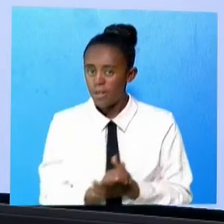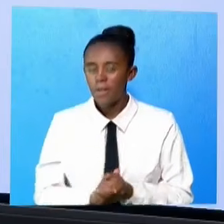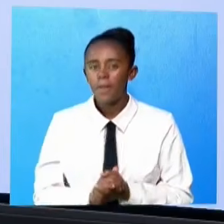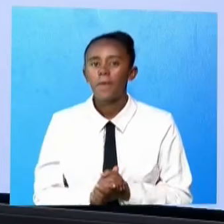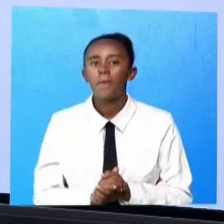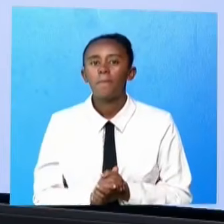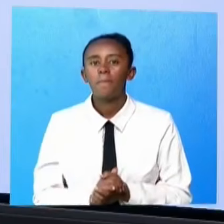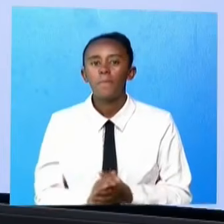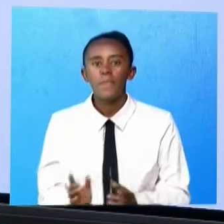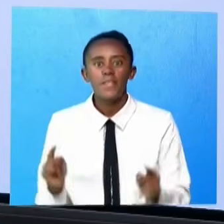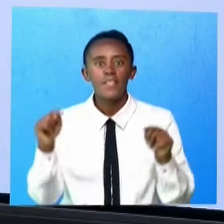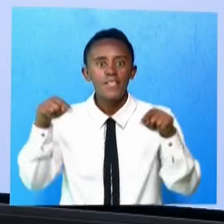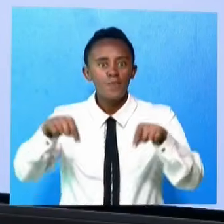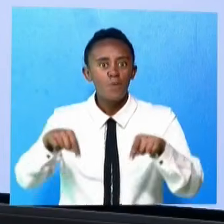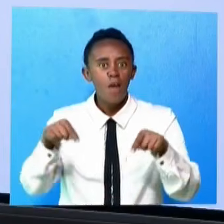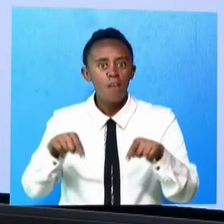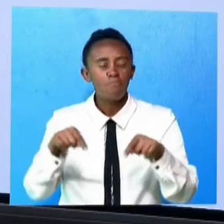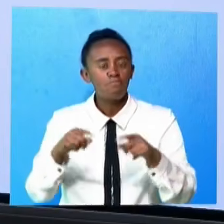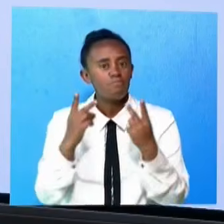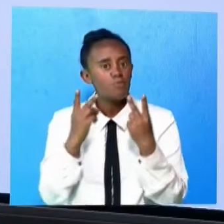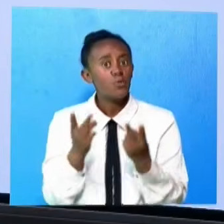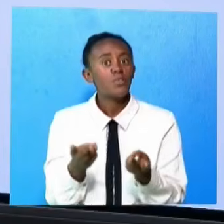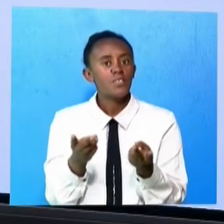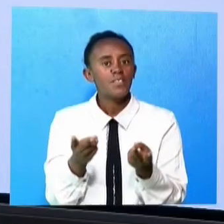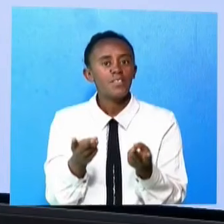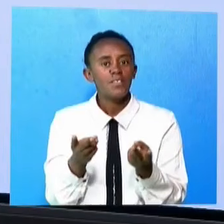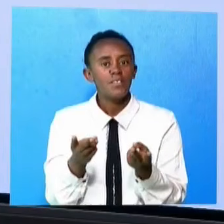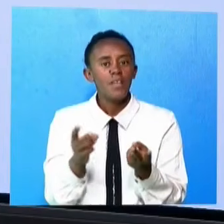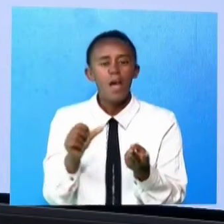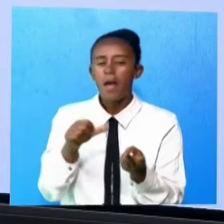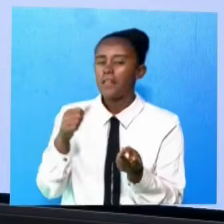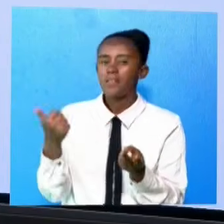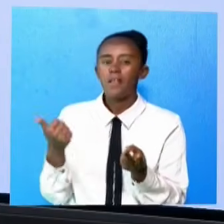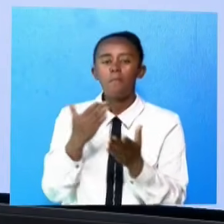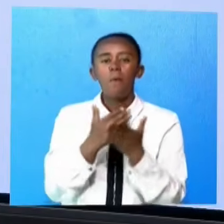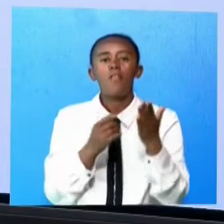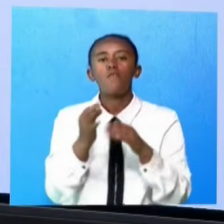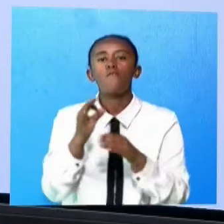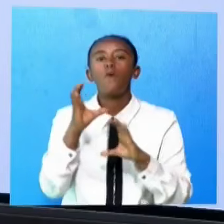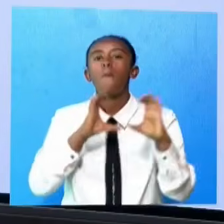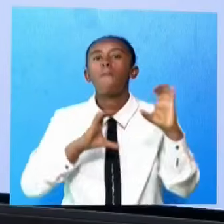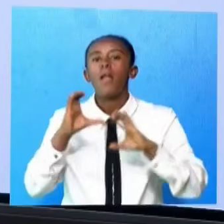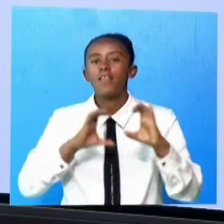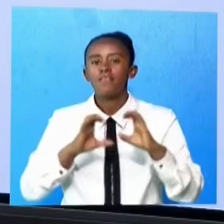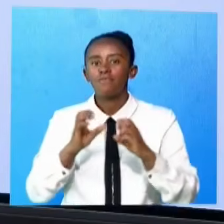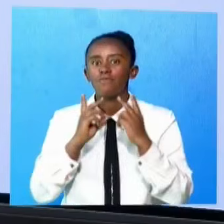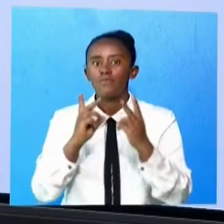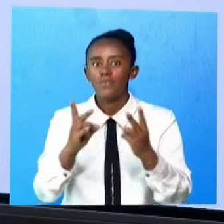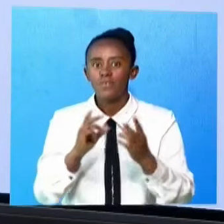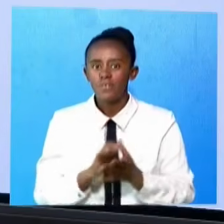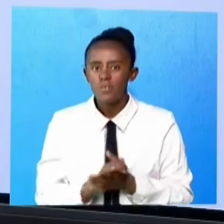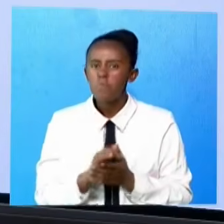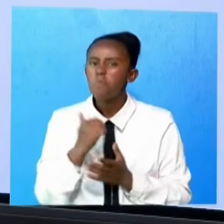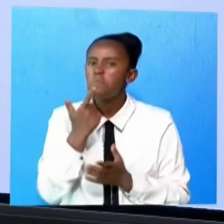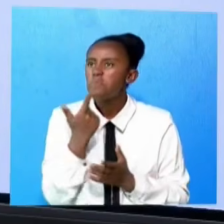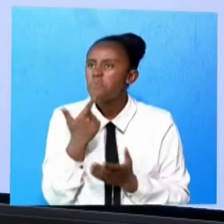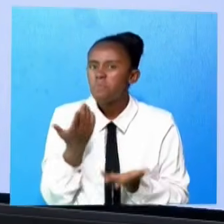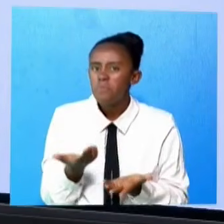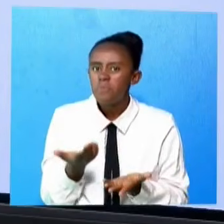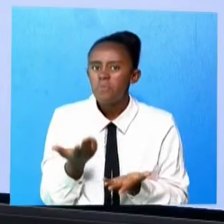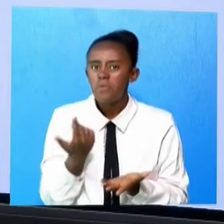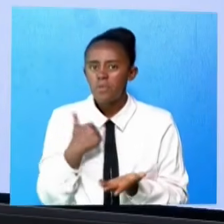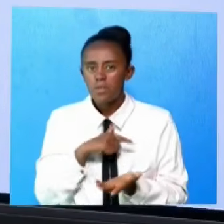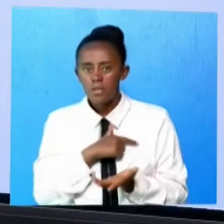And then today we are going to see the other parts of what? Comparatives. What are they? We can